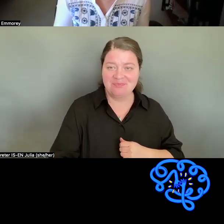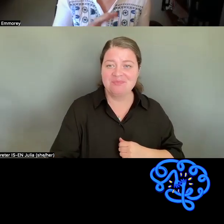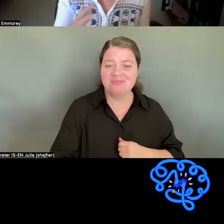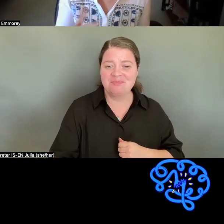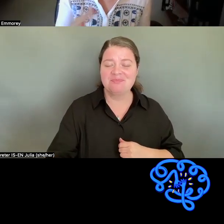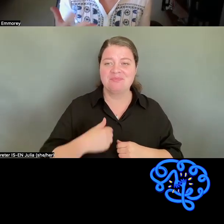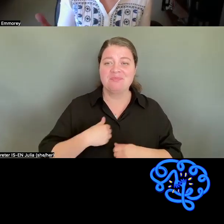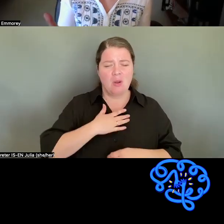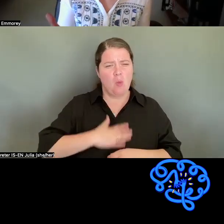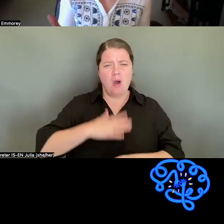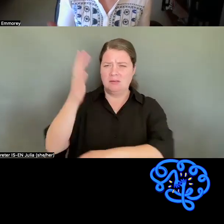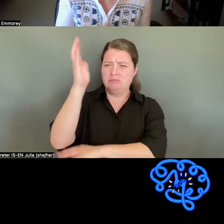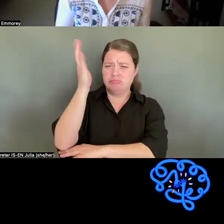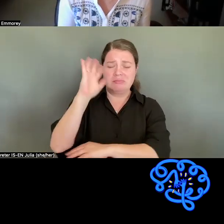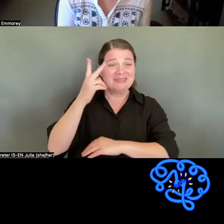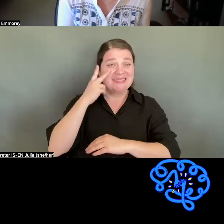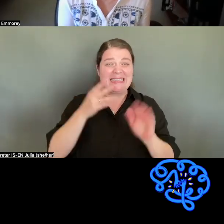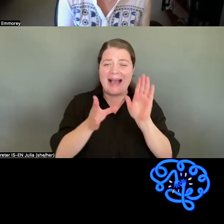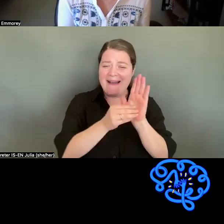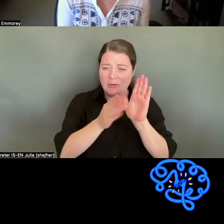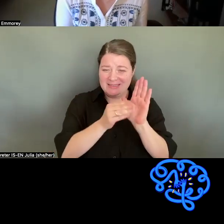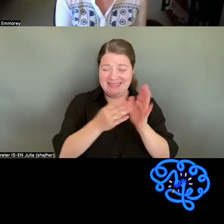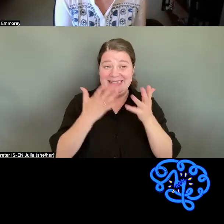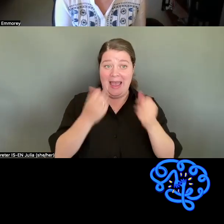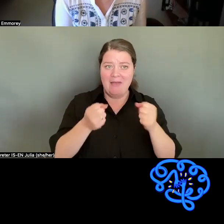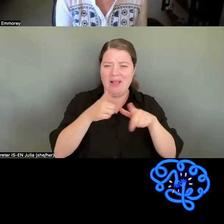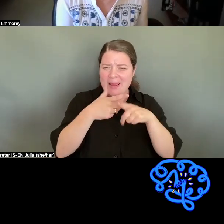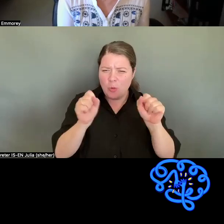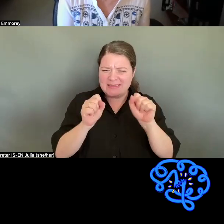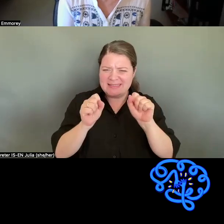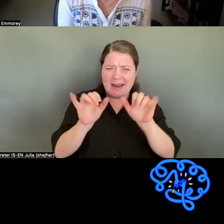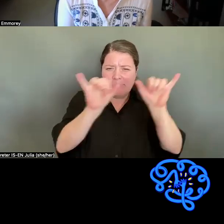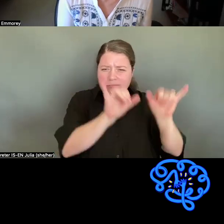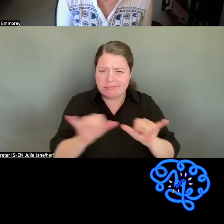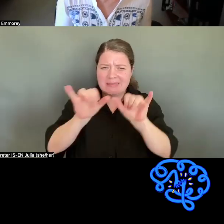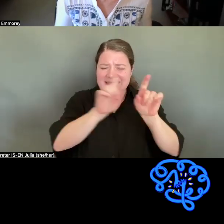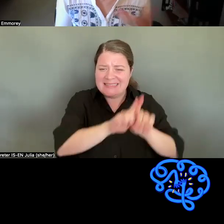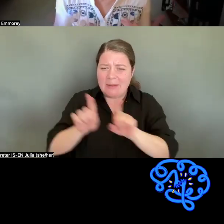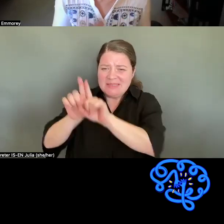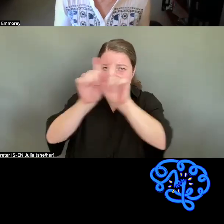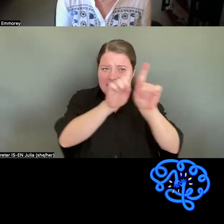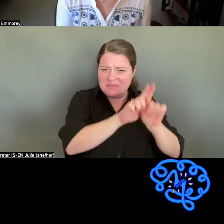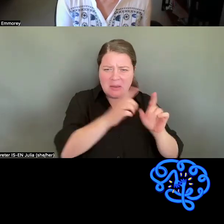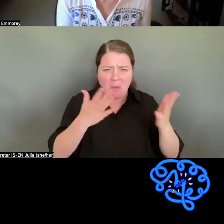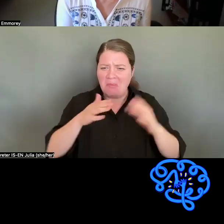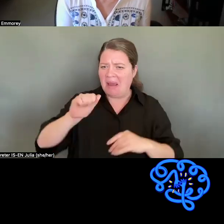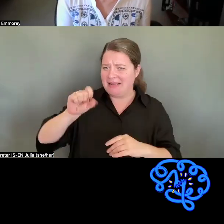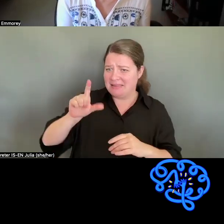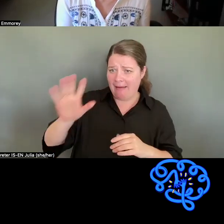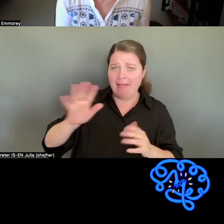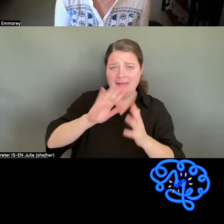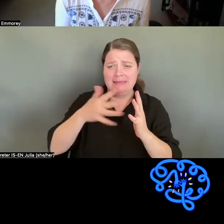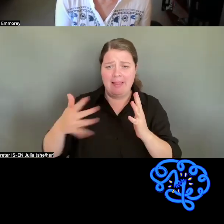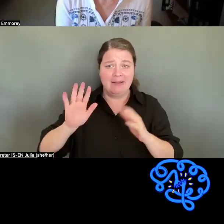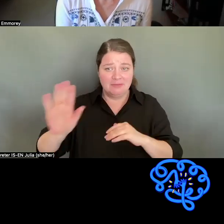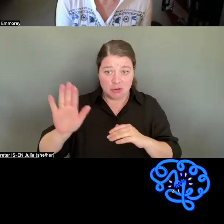basically sort of the linguistic patterning of iconicity in ASL. And hopefully I'll get to some of the neural